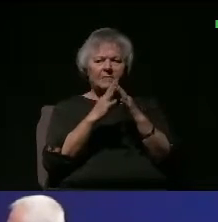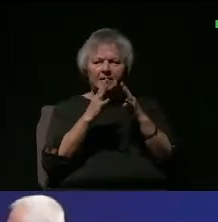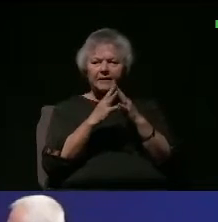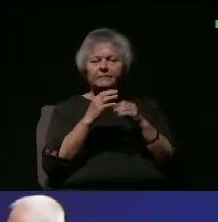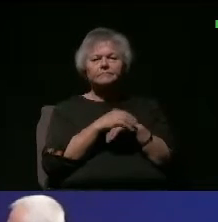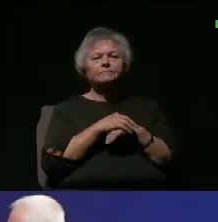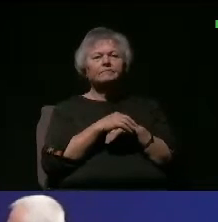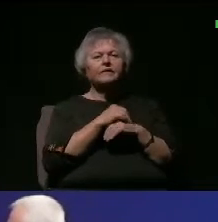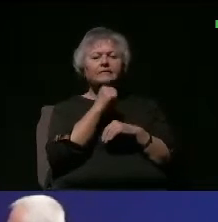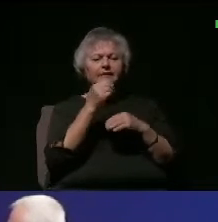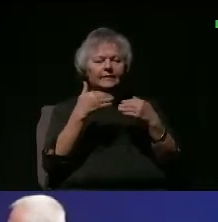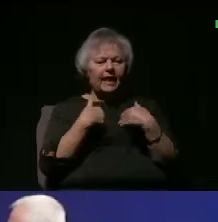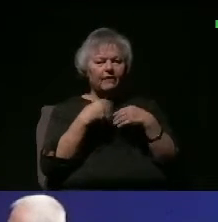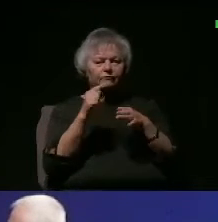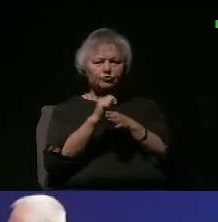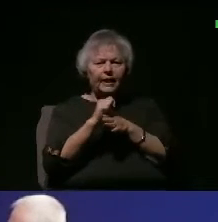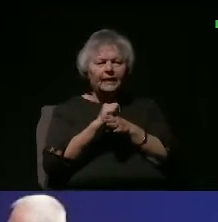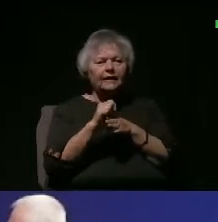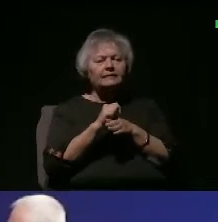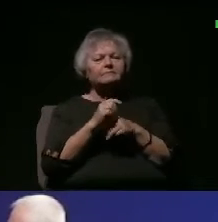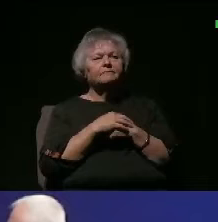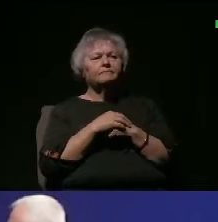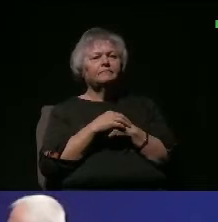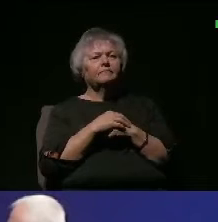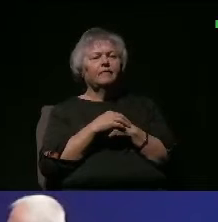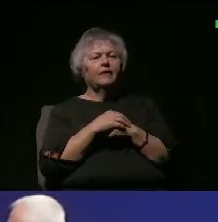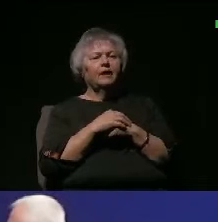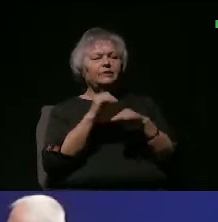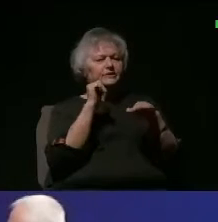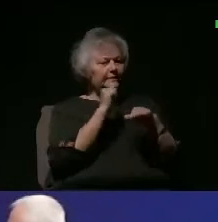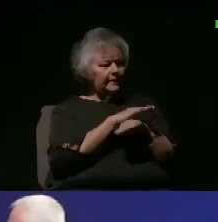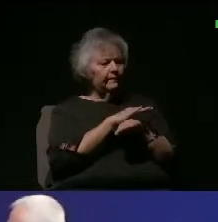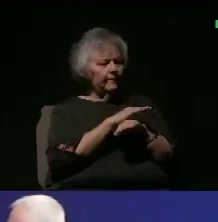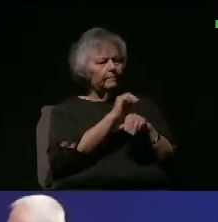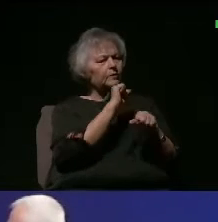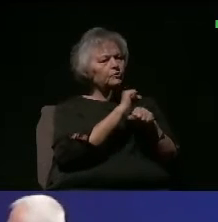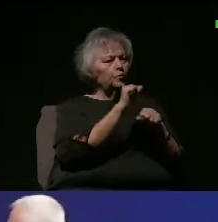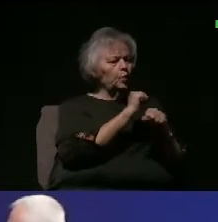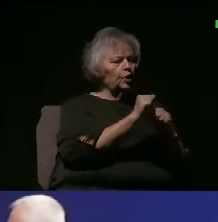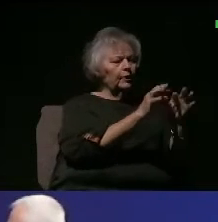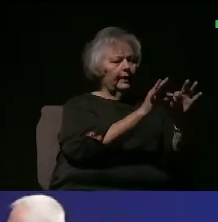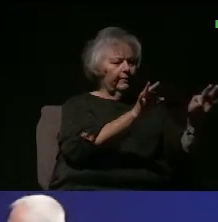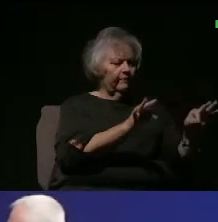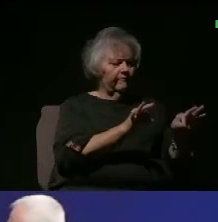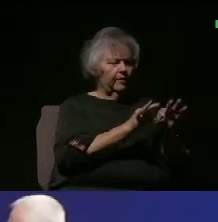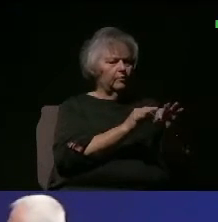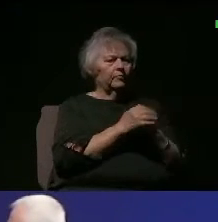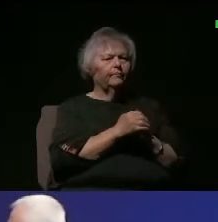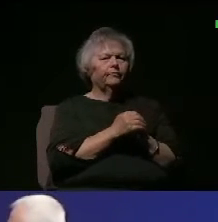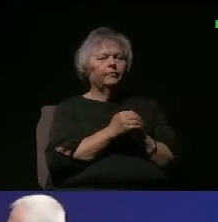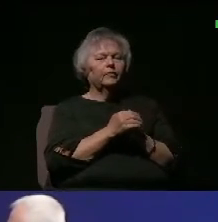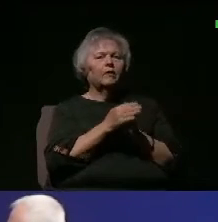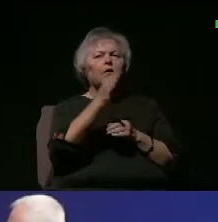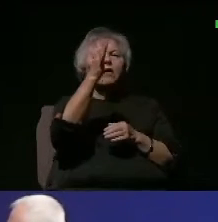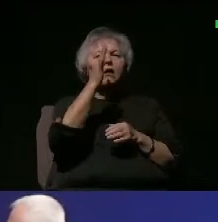that mean for us today? It means that we're not just simply called from the marketplace. We're called to the